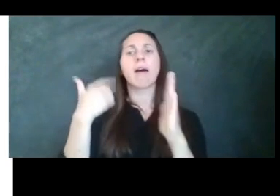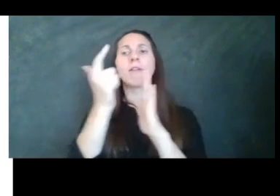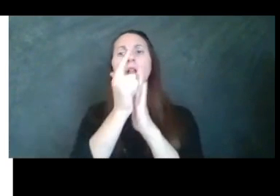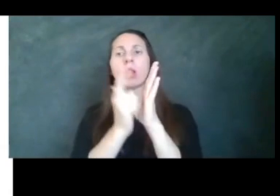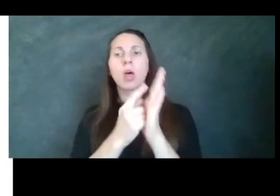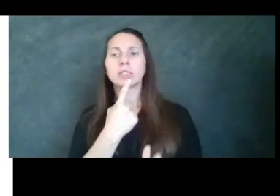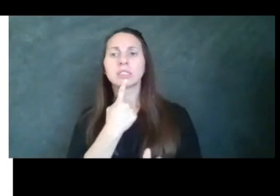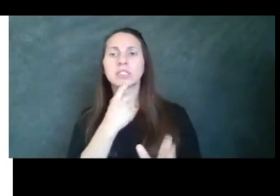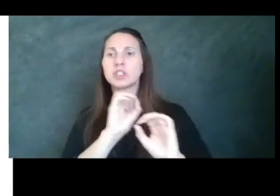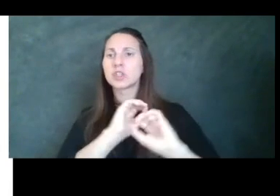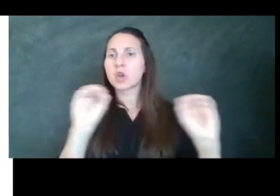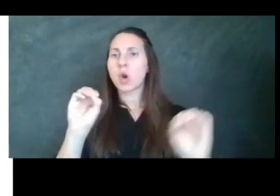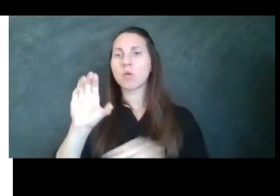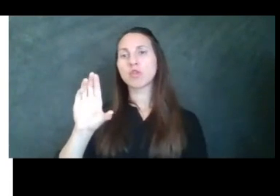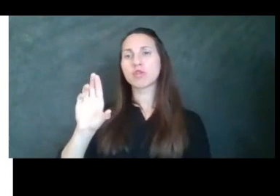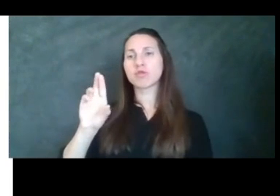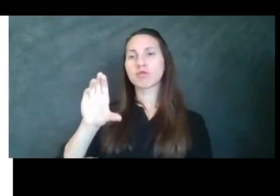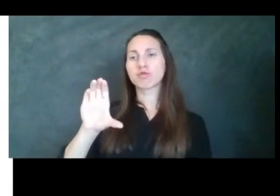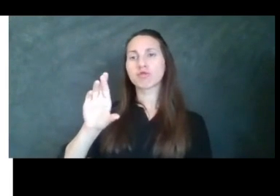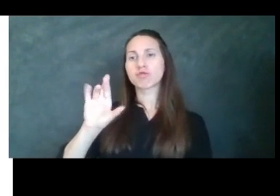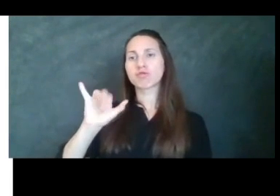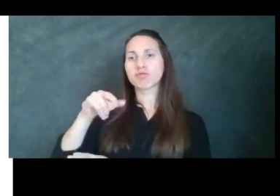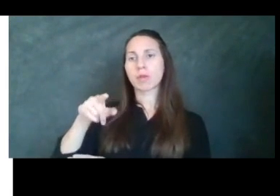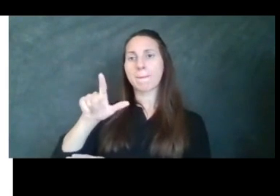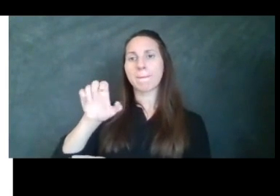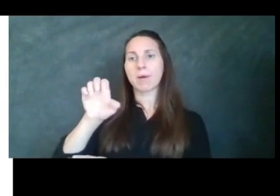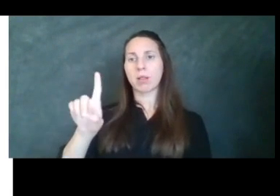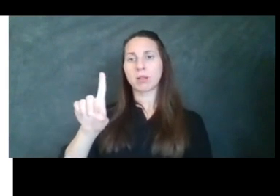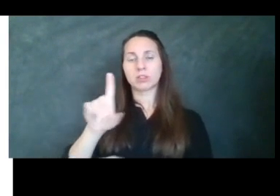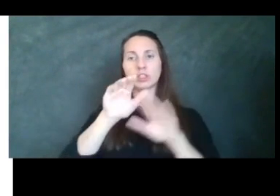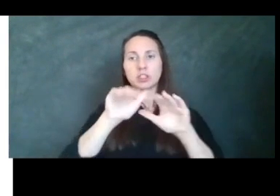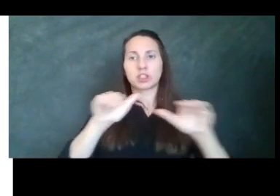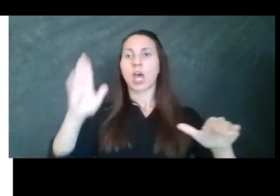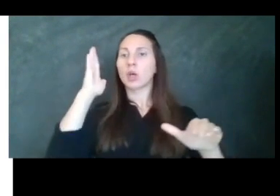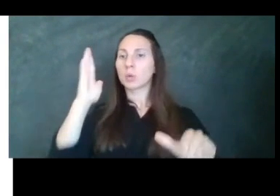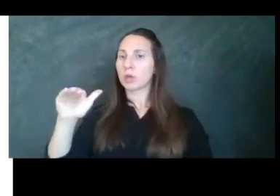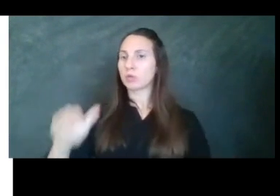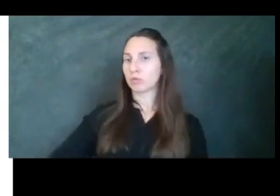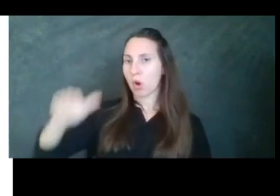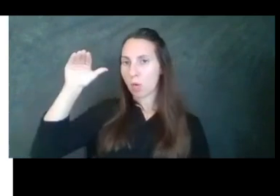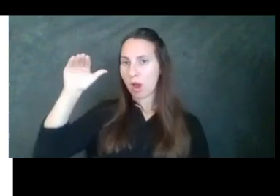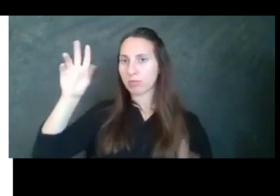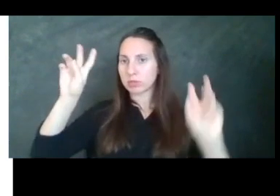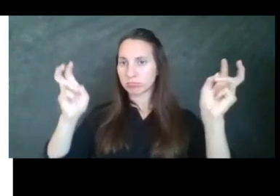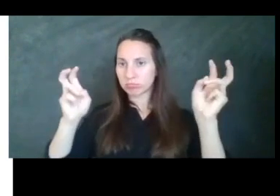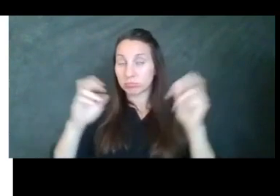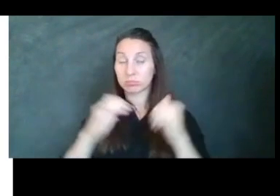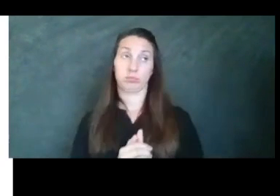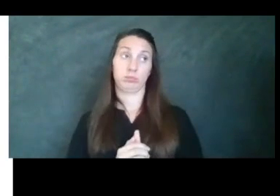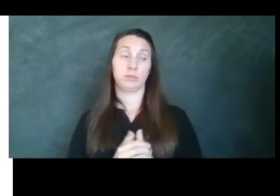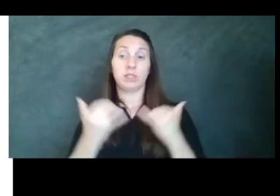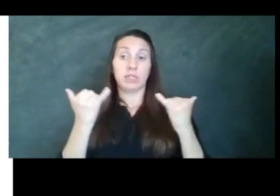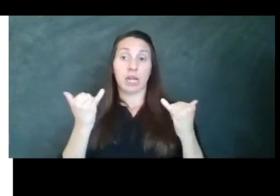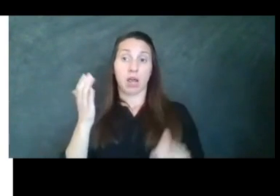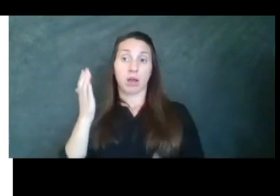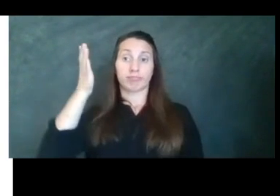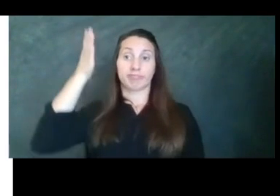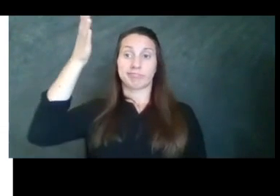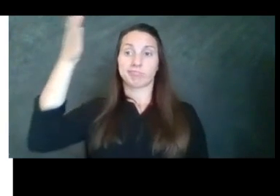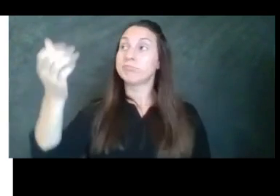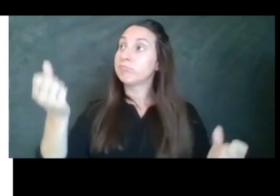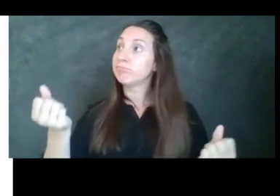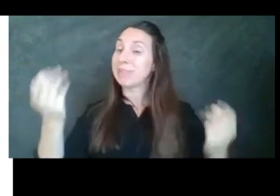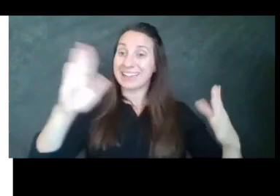crippled child be reared. Fast forward to many cities in this